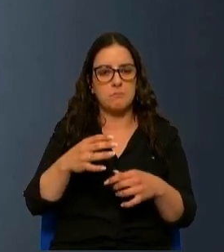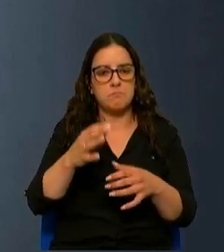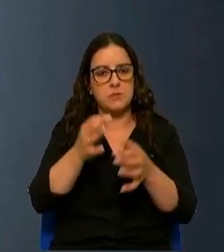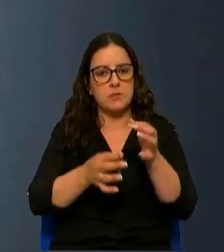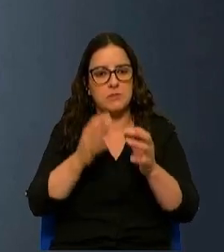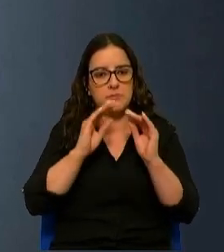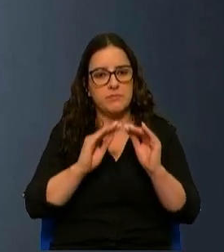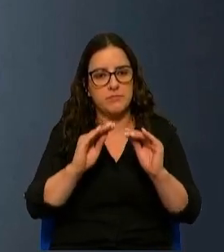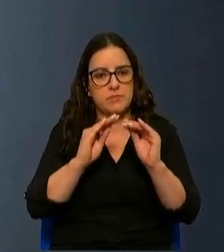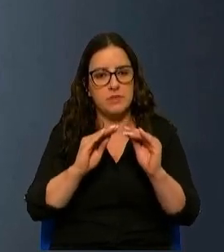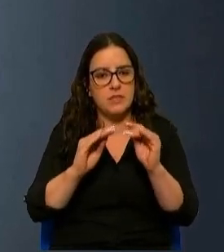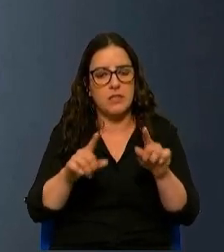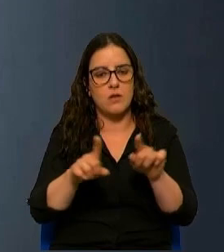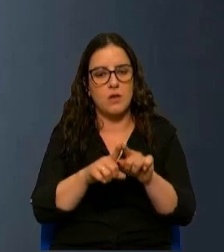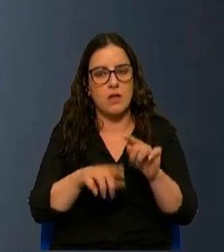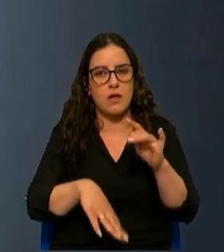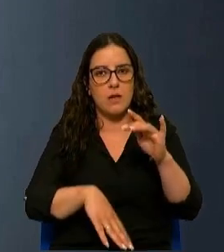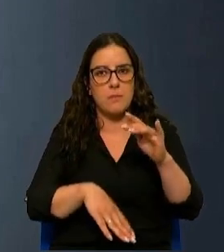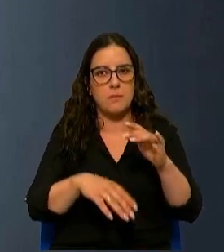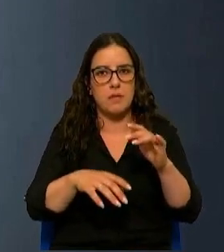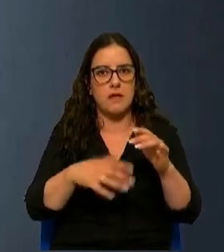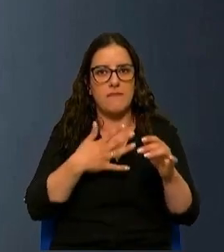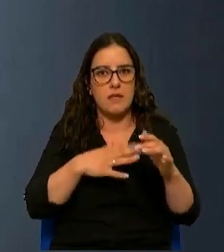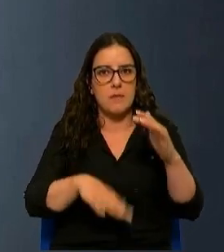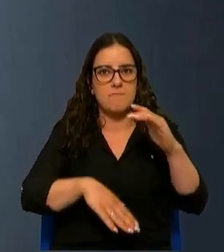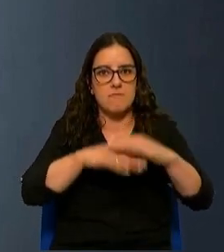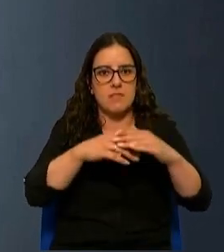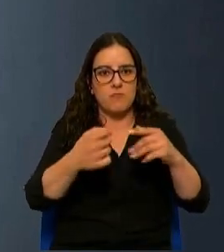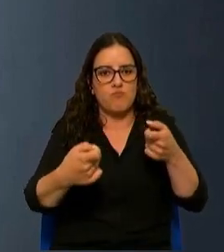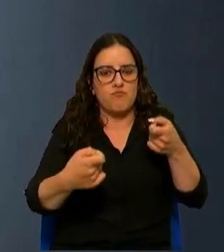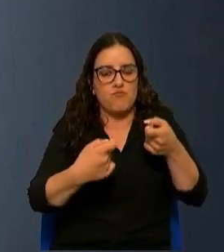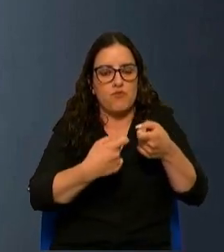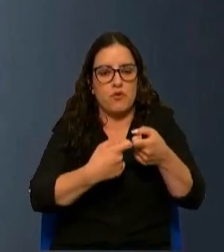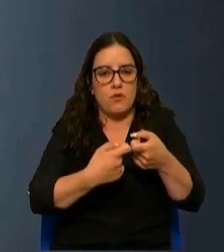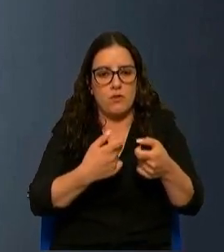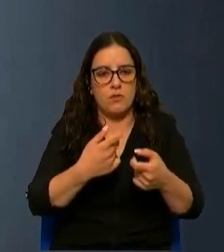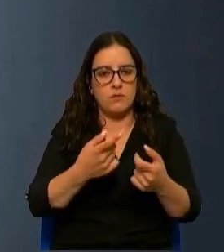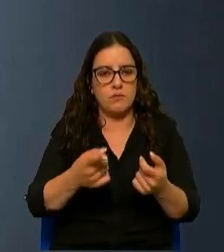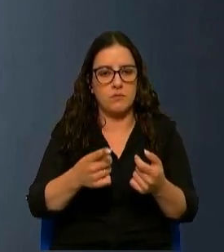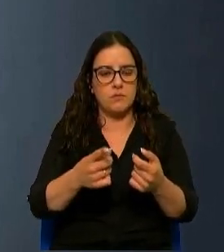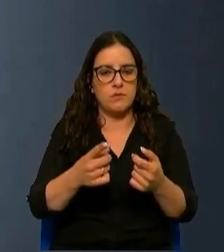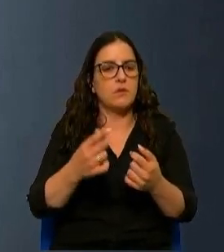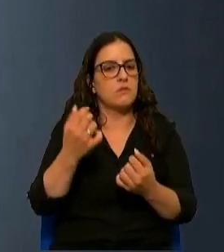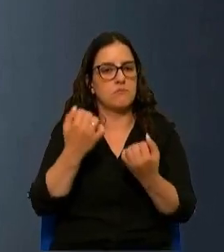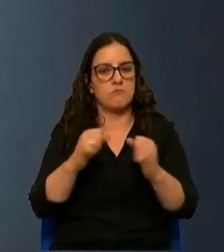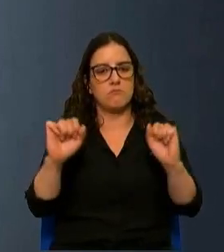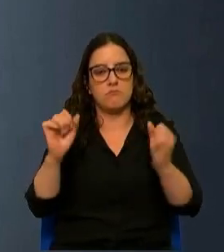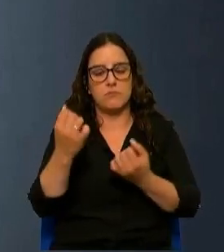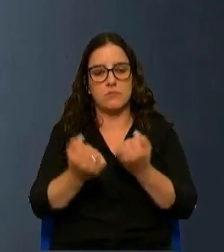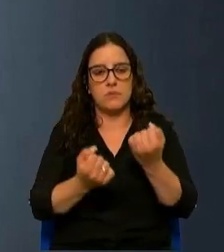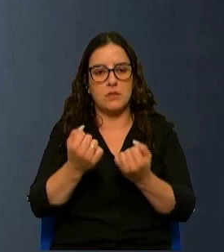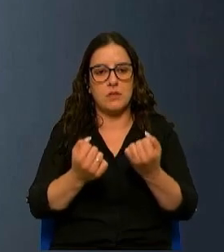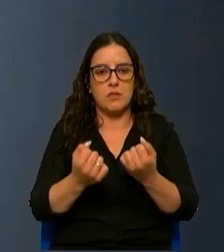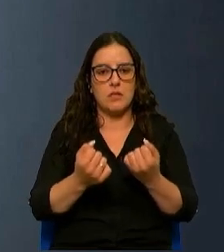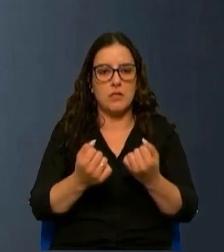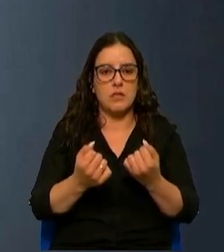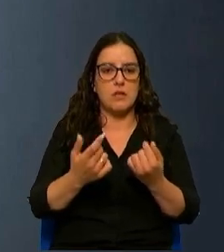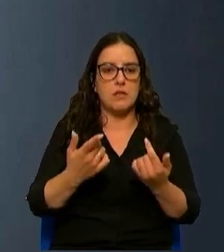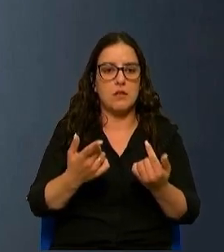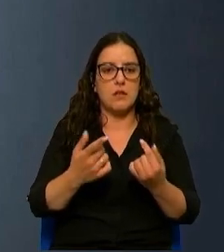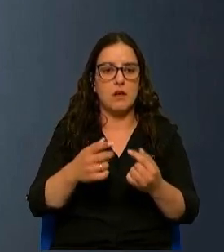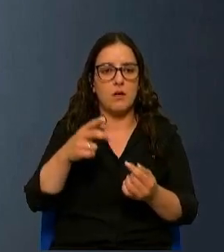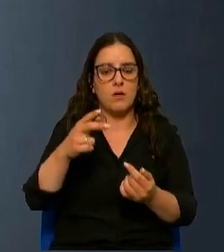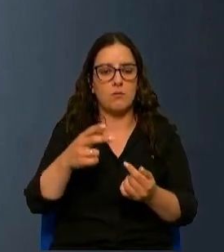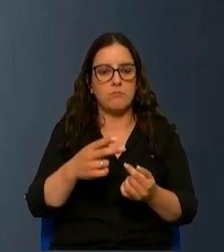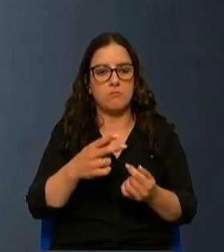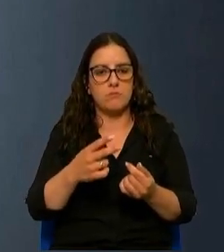maximizing accuracy. So in the case of an autonomous vehicle, maximizing its ability to recognize the scene and identify the